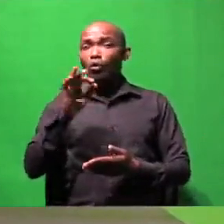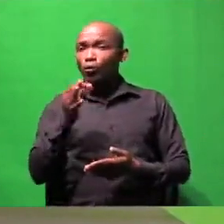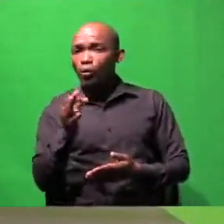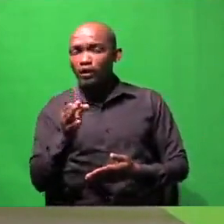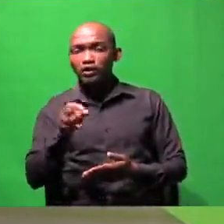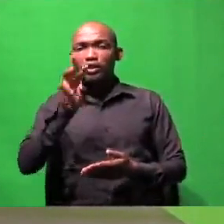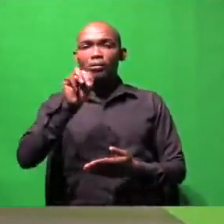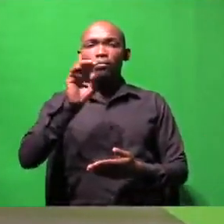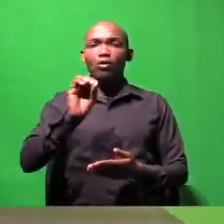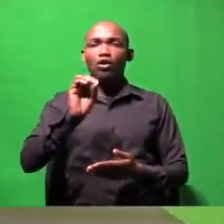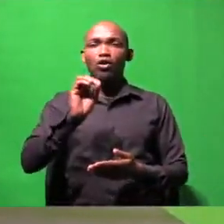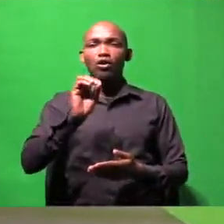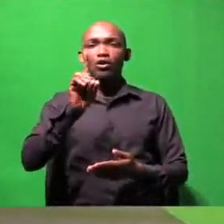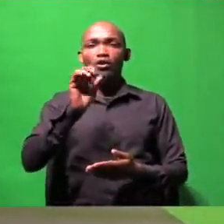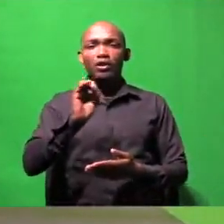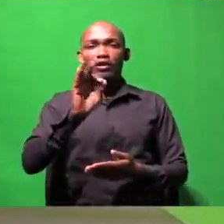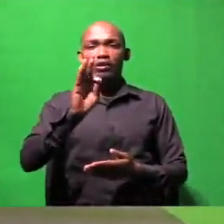take randomly.